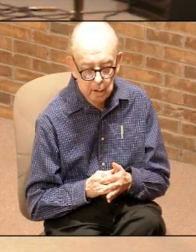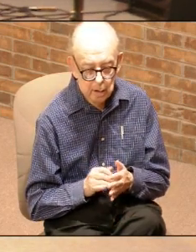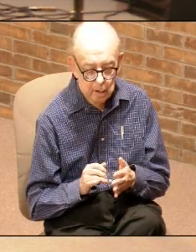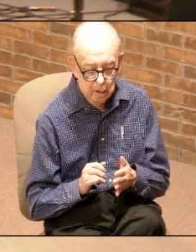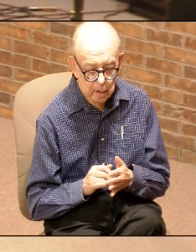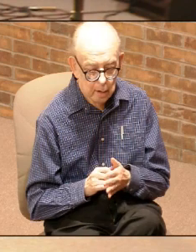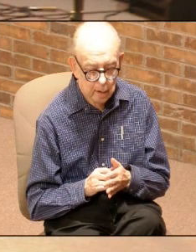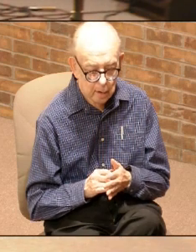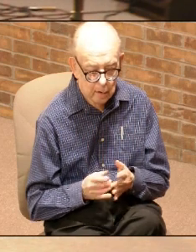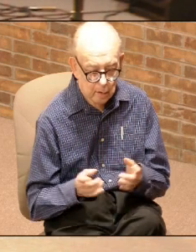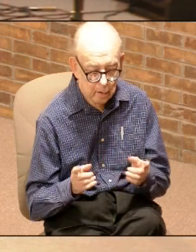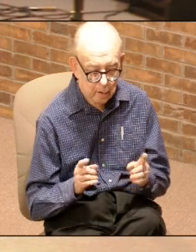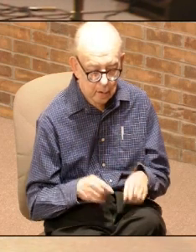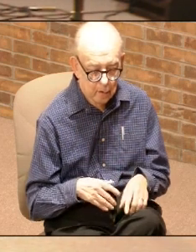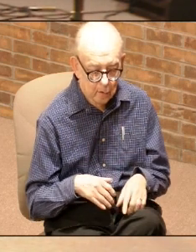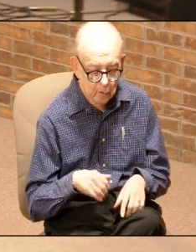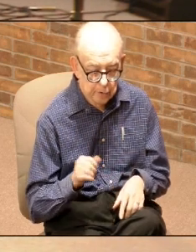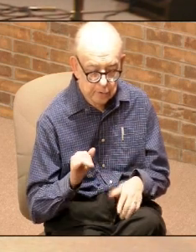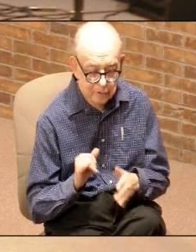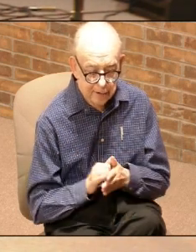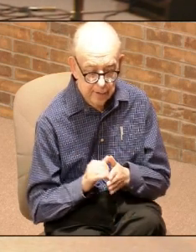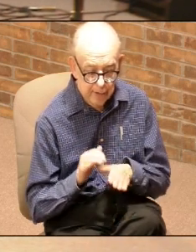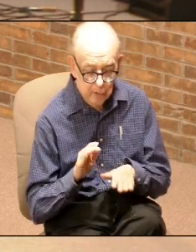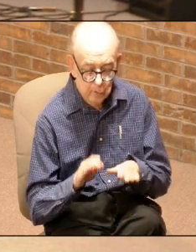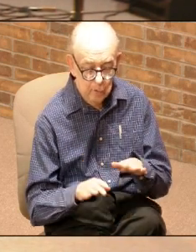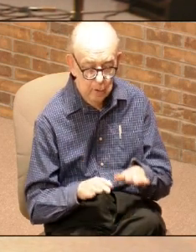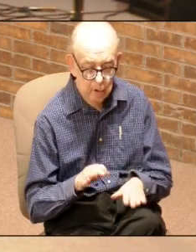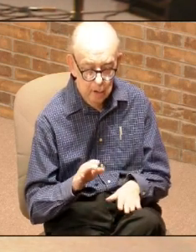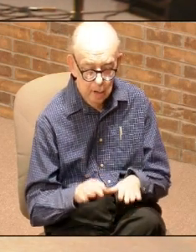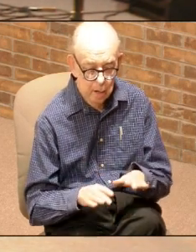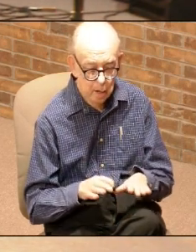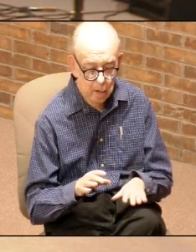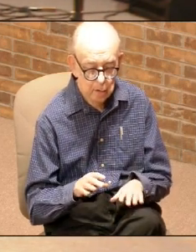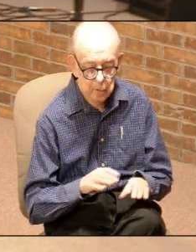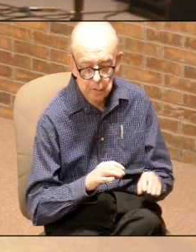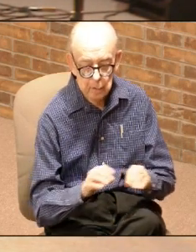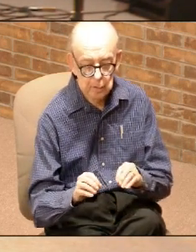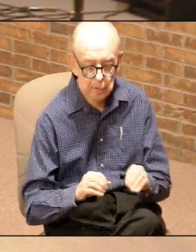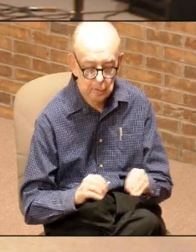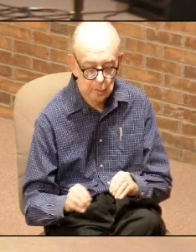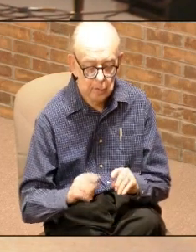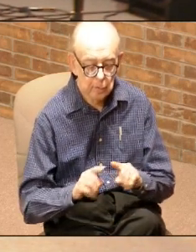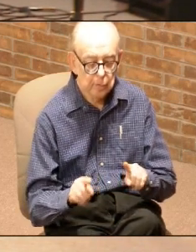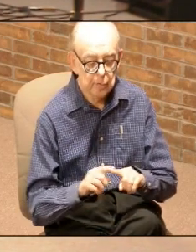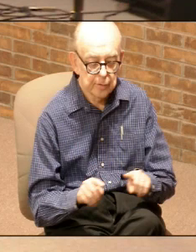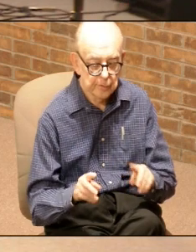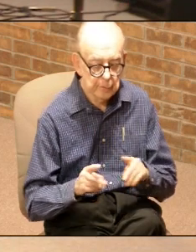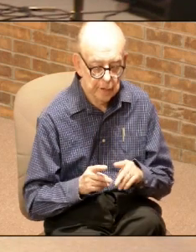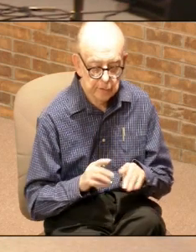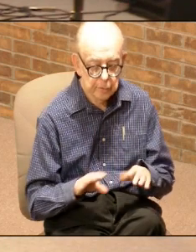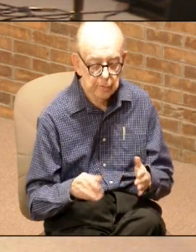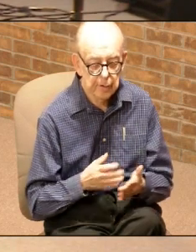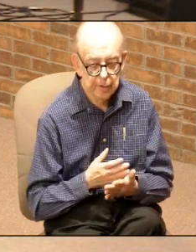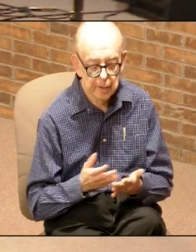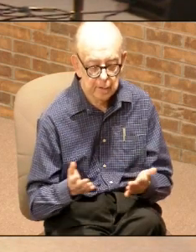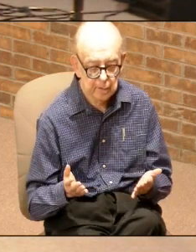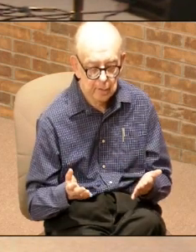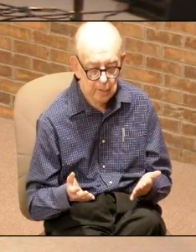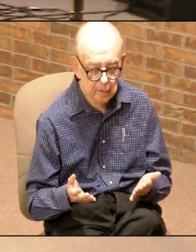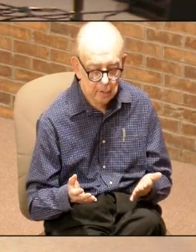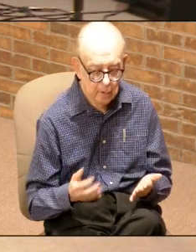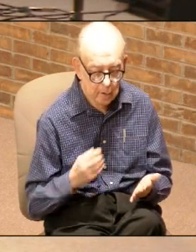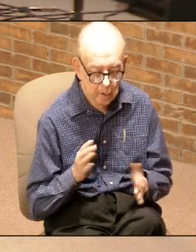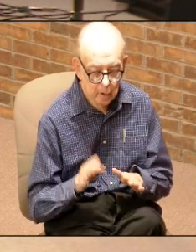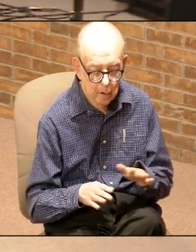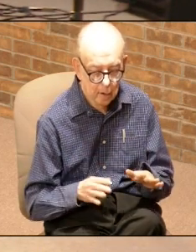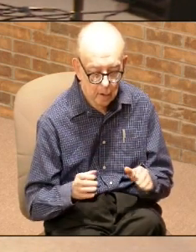that when you take that walk, you're moving, you're going places, you're doing things. In the